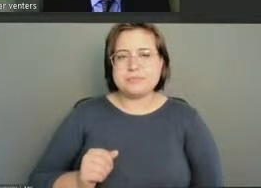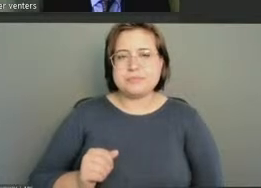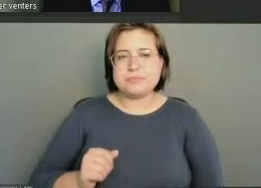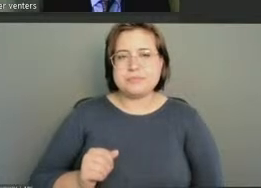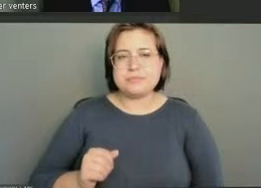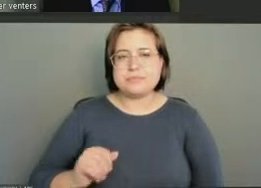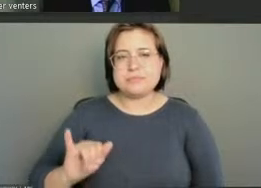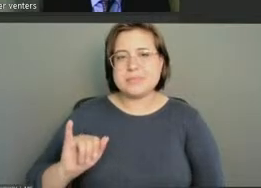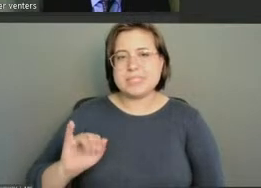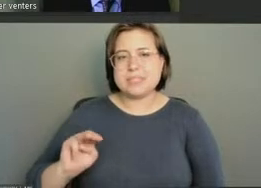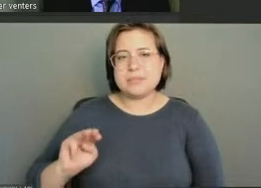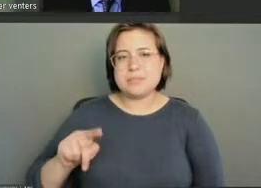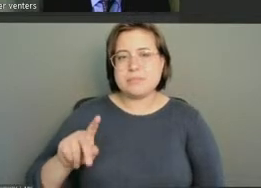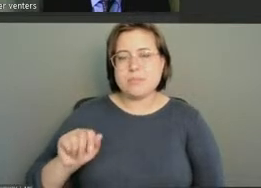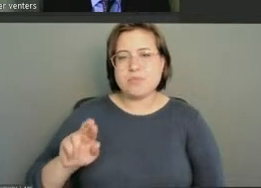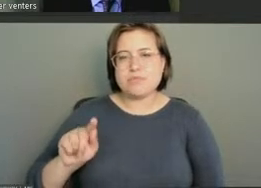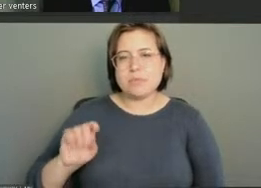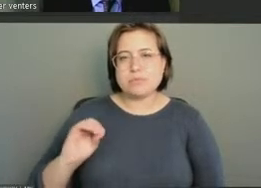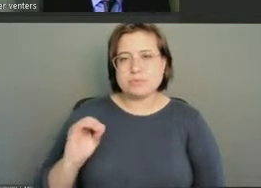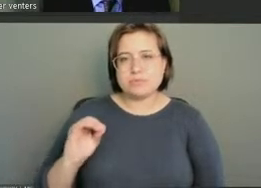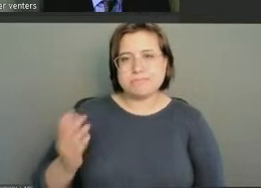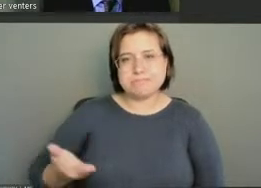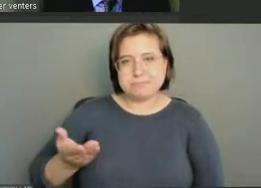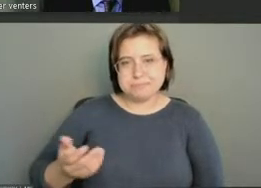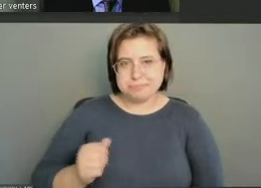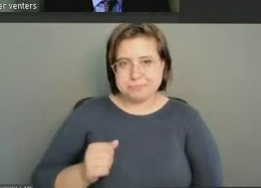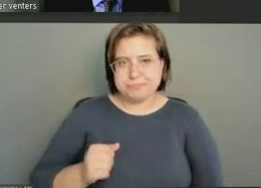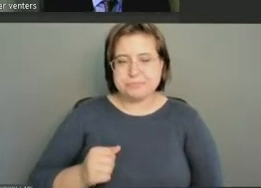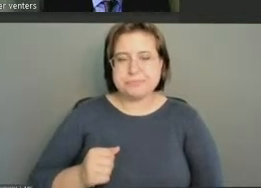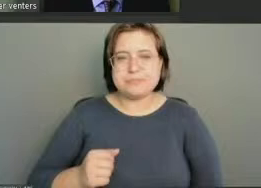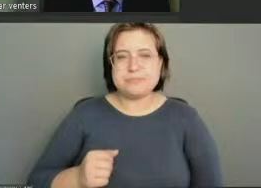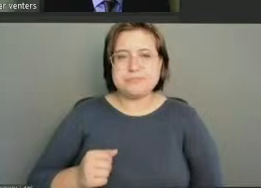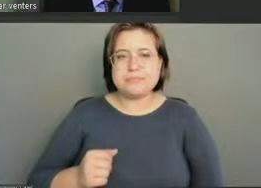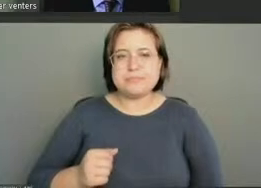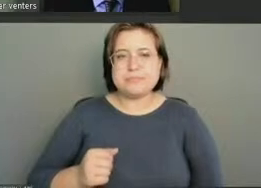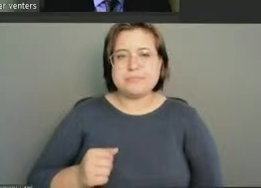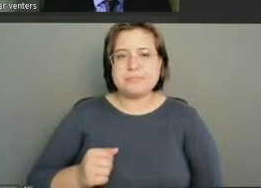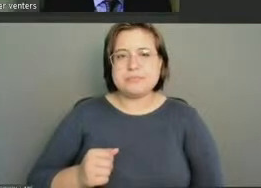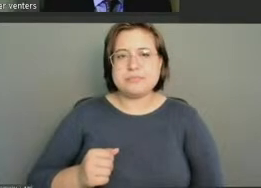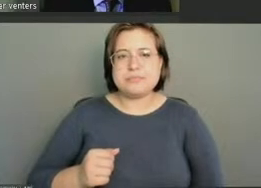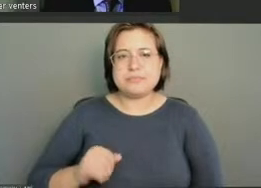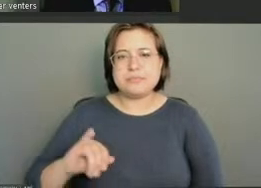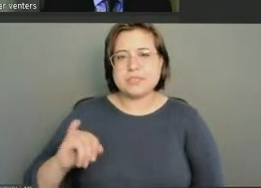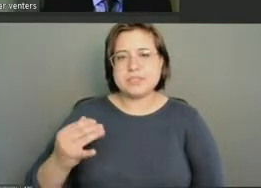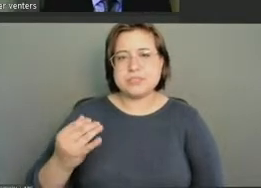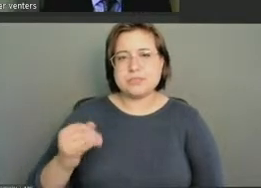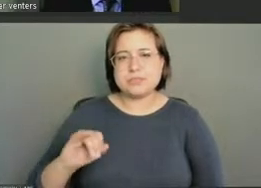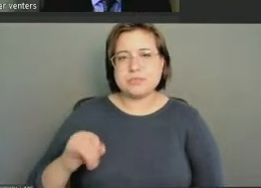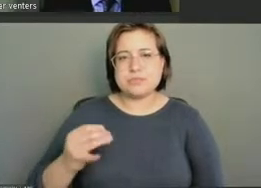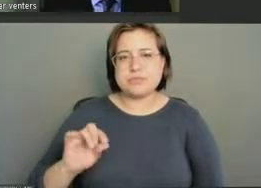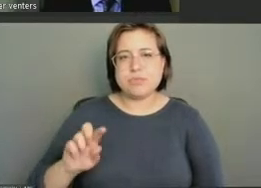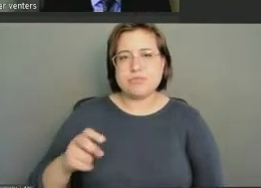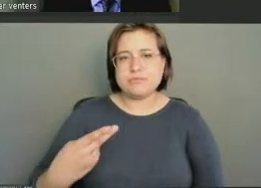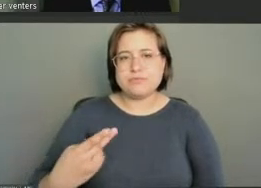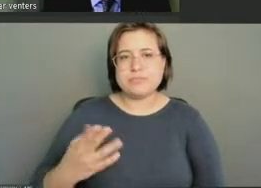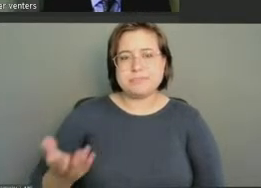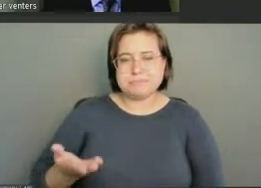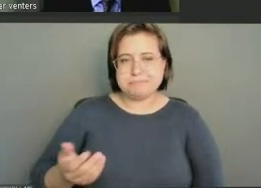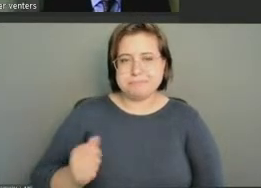Mr. Andrew Imperato. Present. Mr. Victor Joseph. Present.